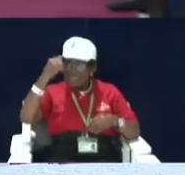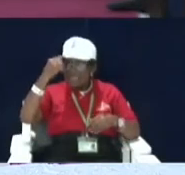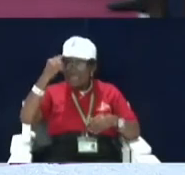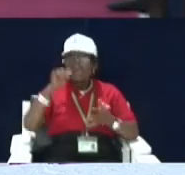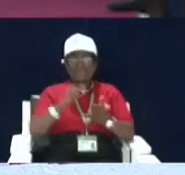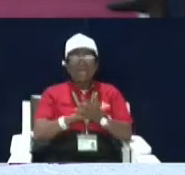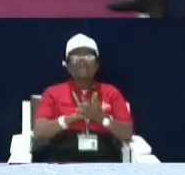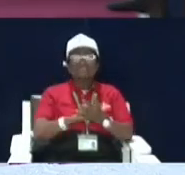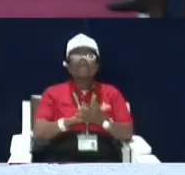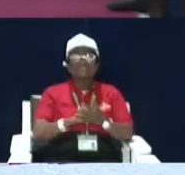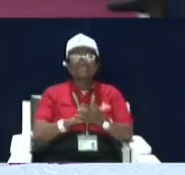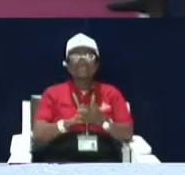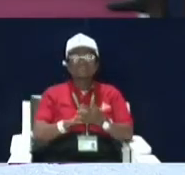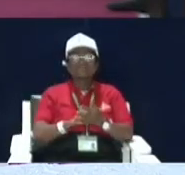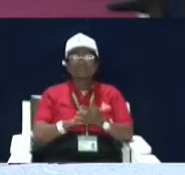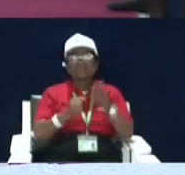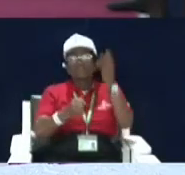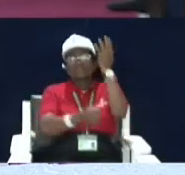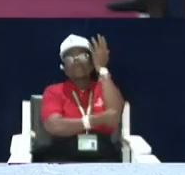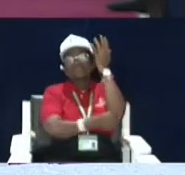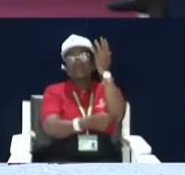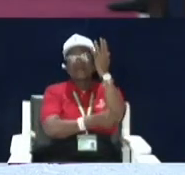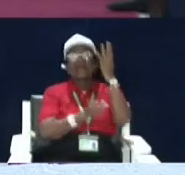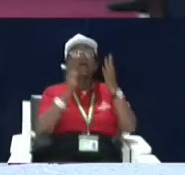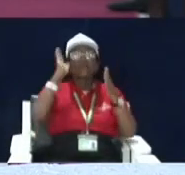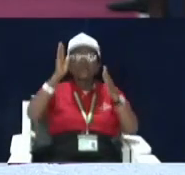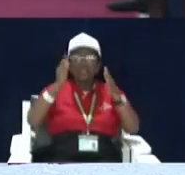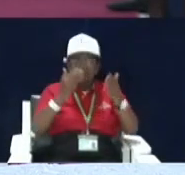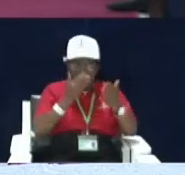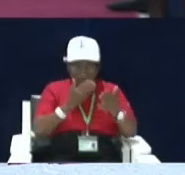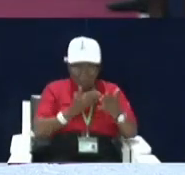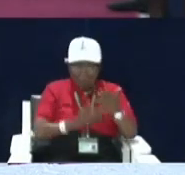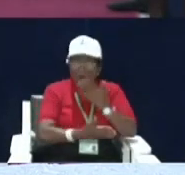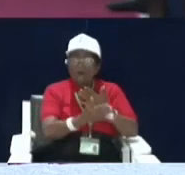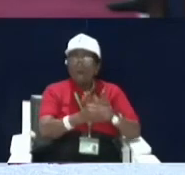that Sarah will give birth to a child?